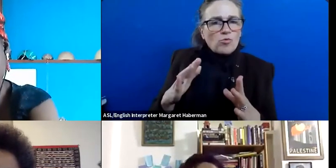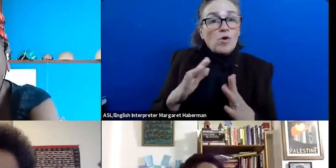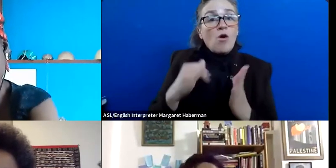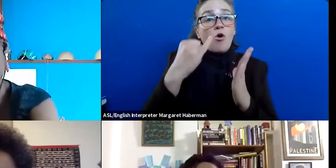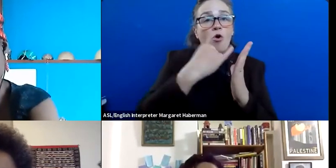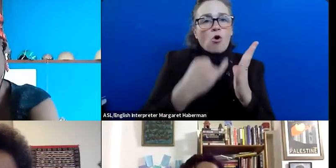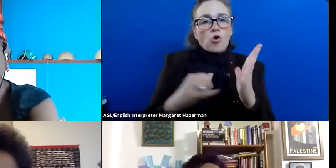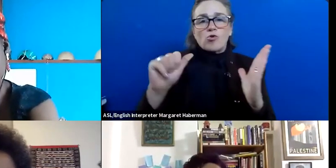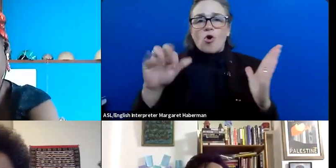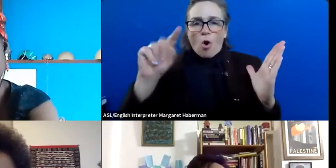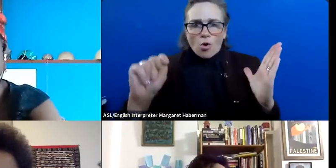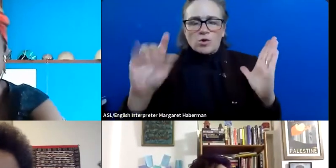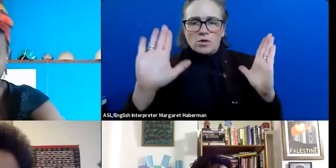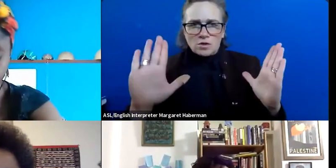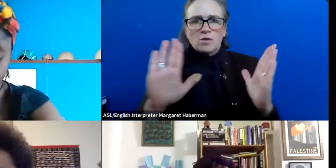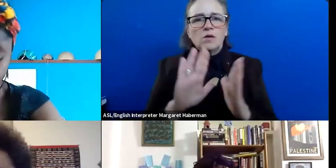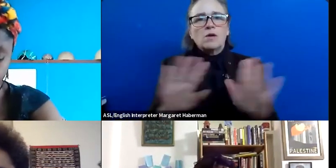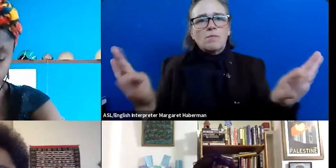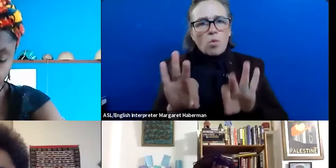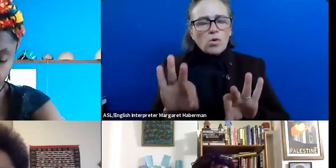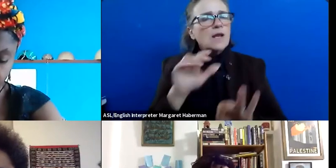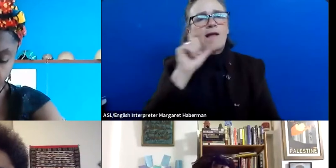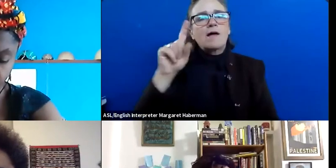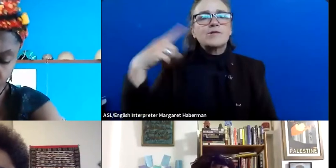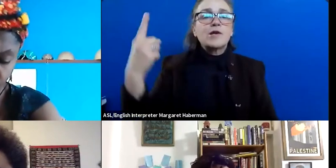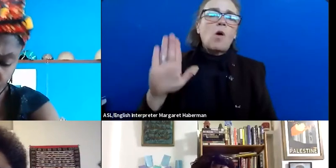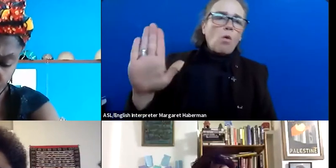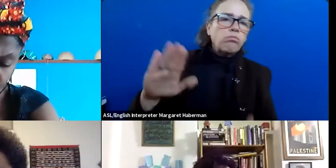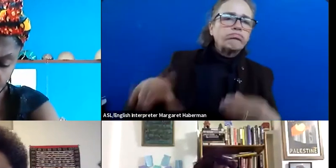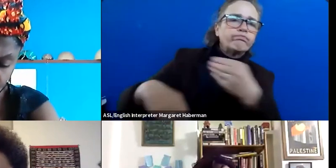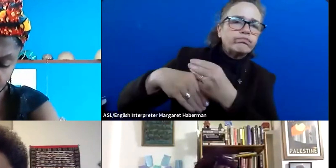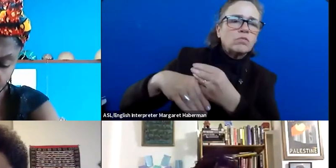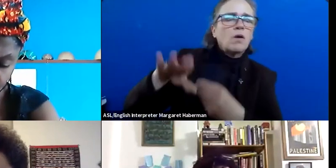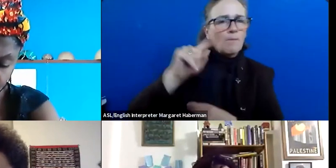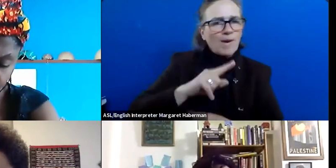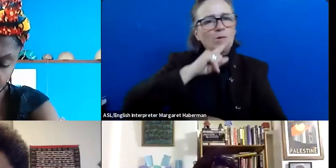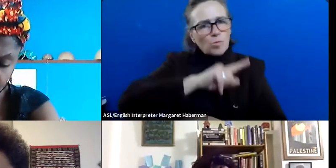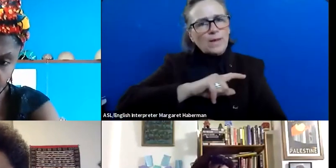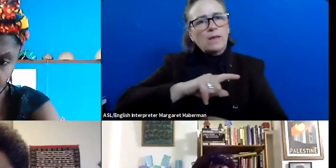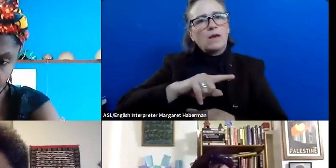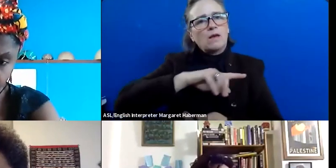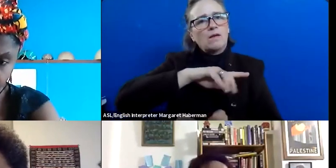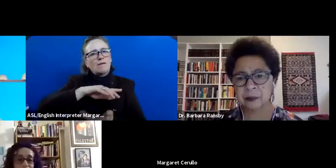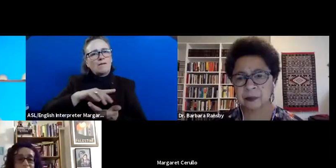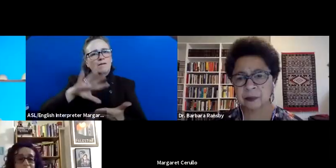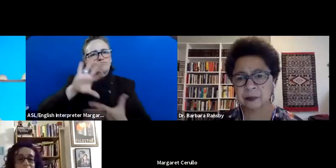of art, not as a footnote to what we do, but as central to what we do.